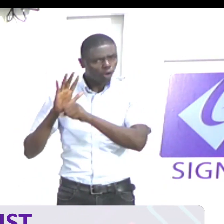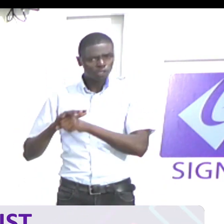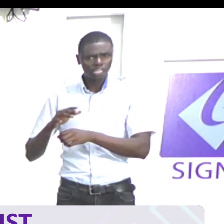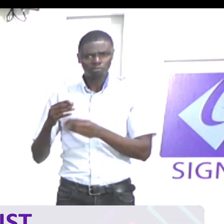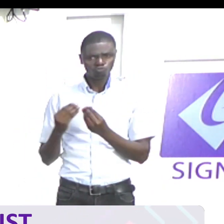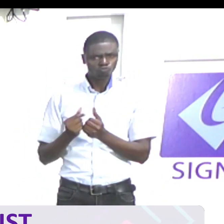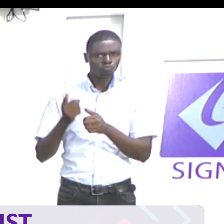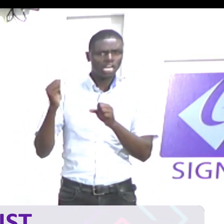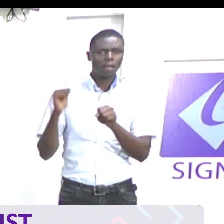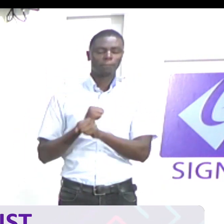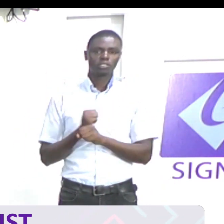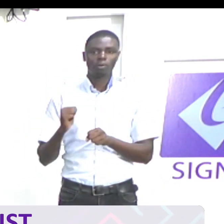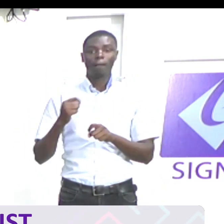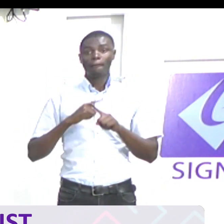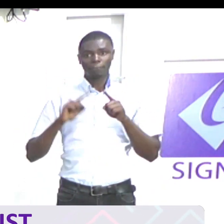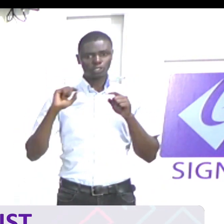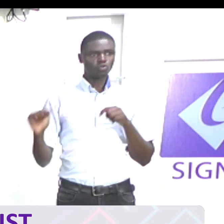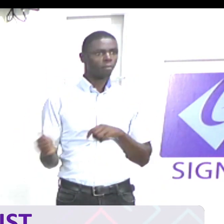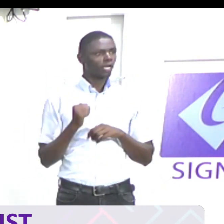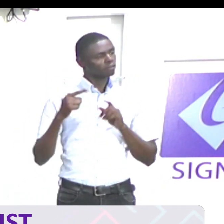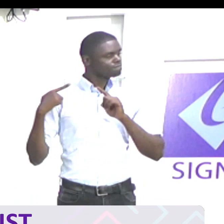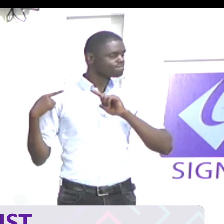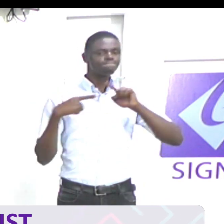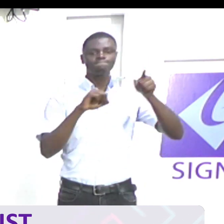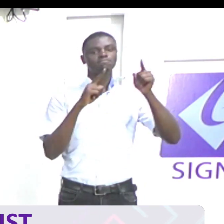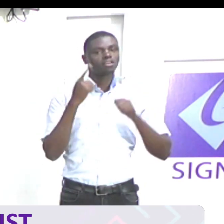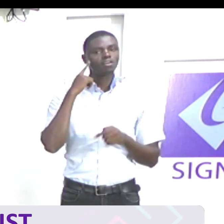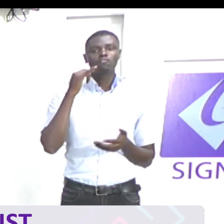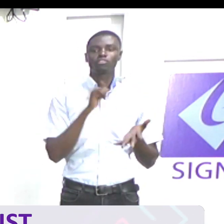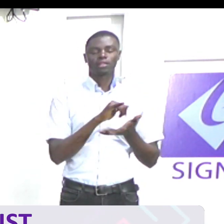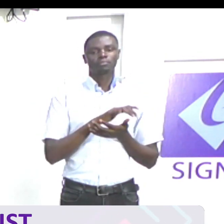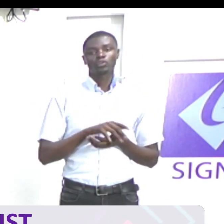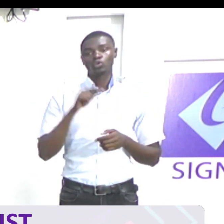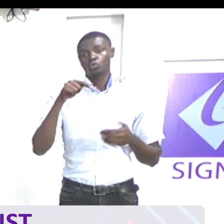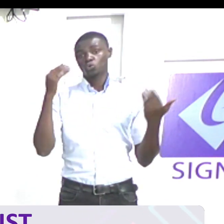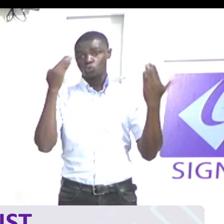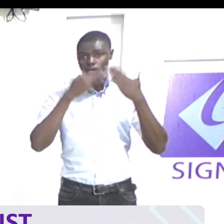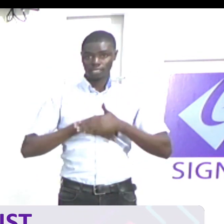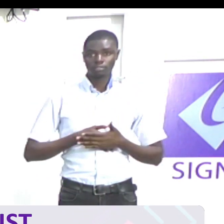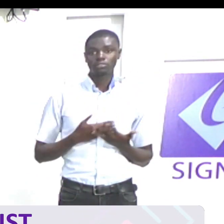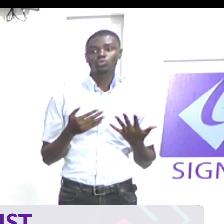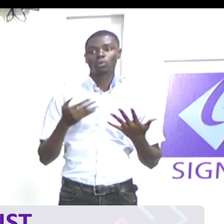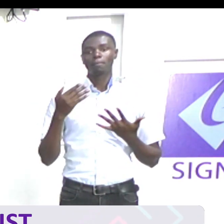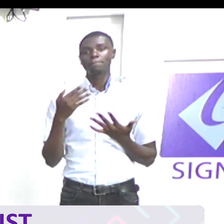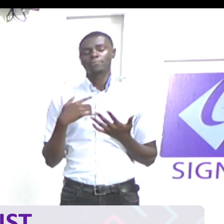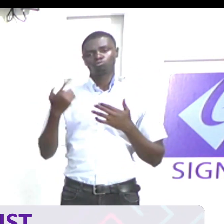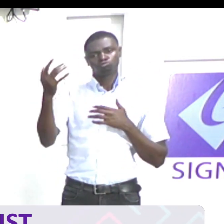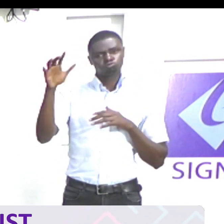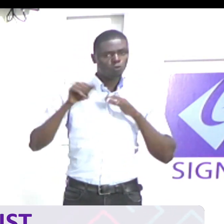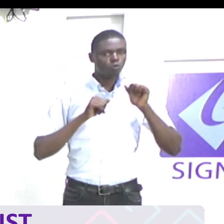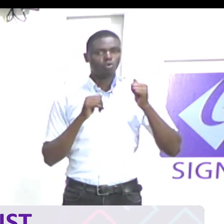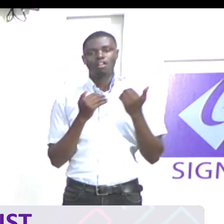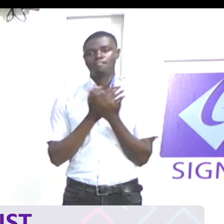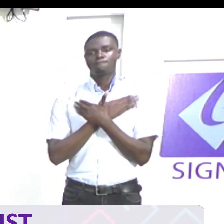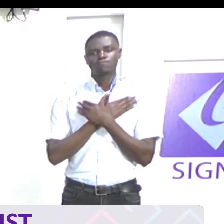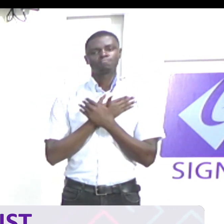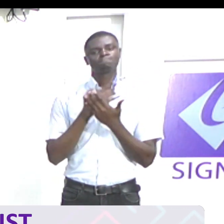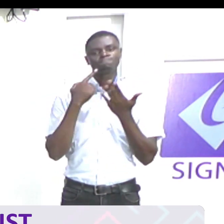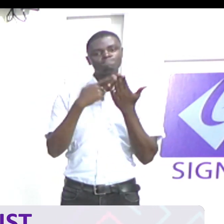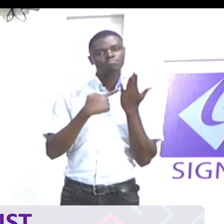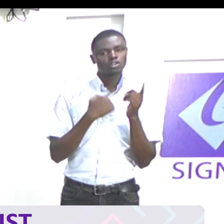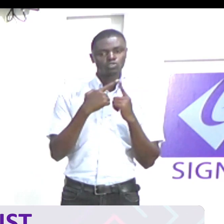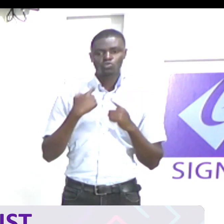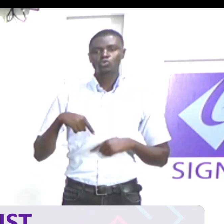Sasa zingine wamkanga tu you go for it. So tonight that is the thing watu wangu wa nguvu. Better tap in, plug in your friend. Of course, talk to us in our